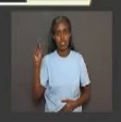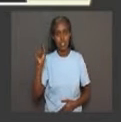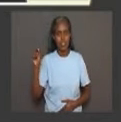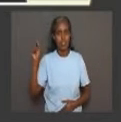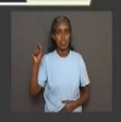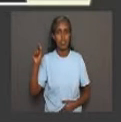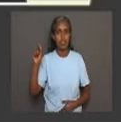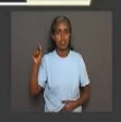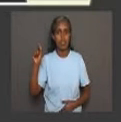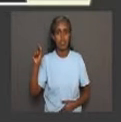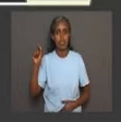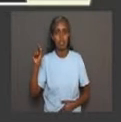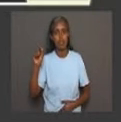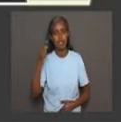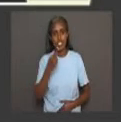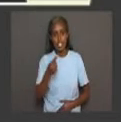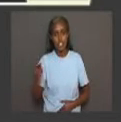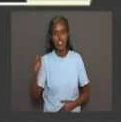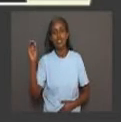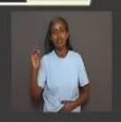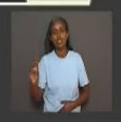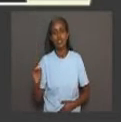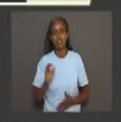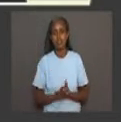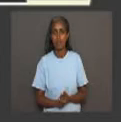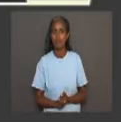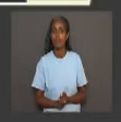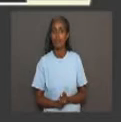360 degrees by each percent.